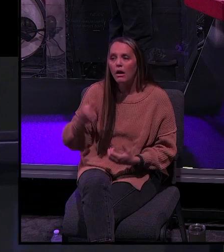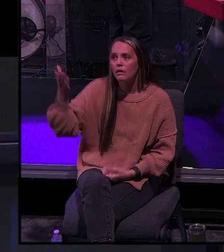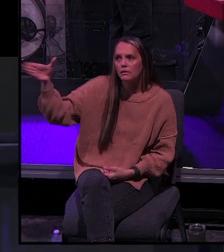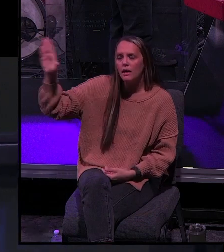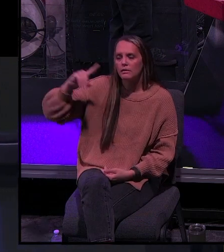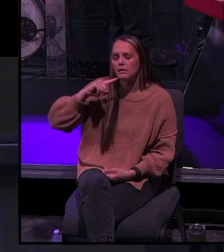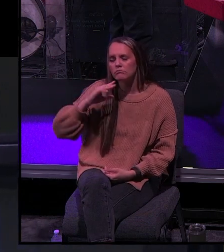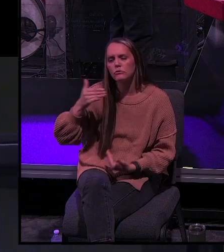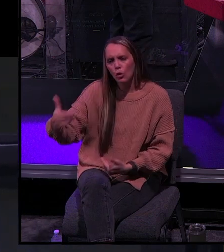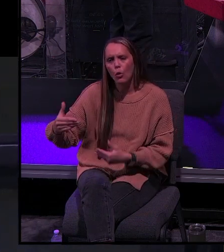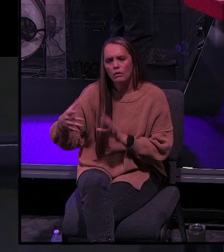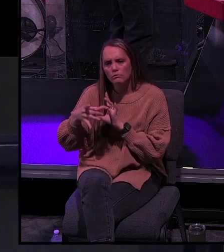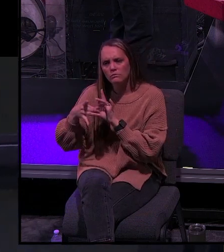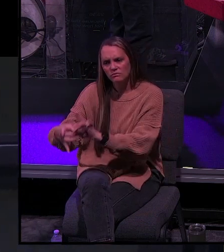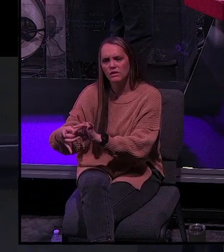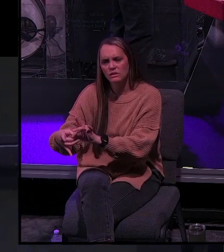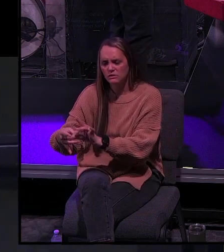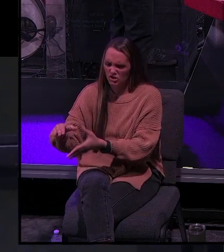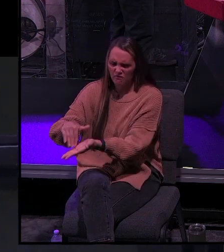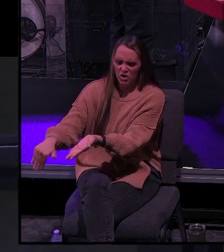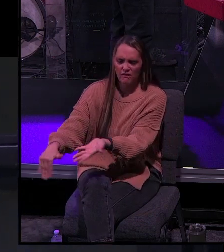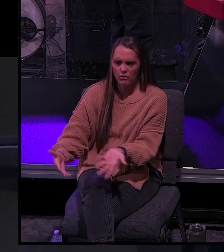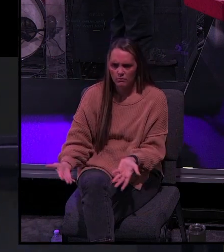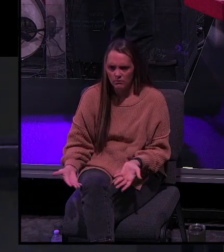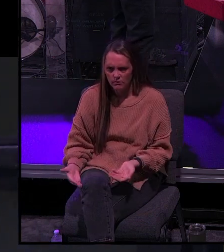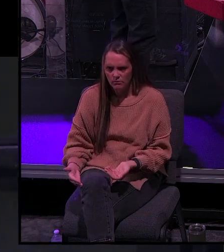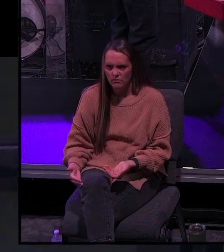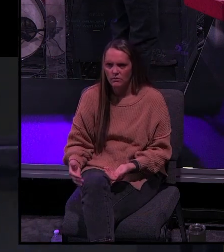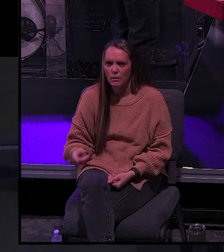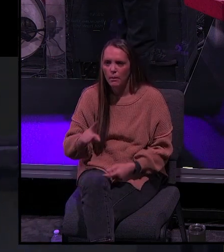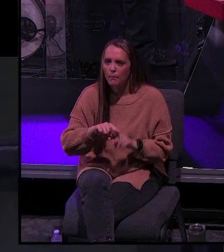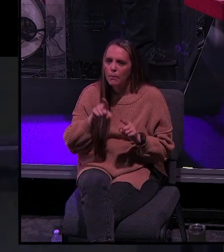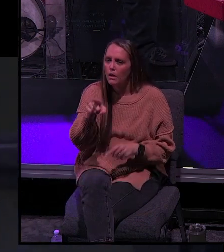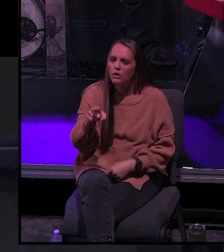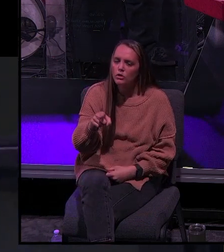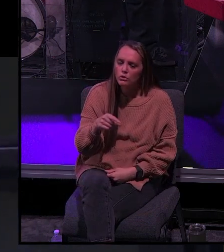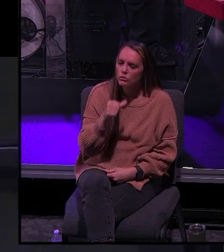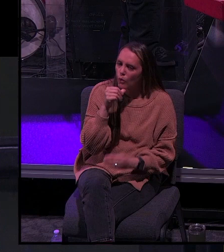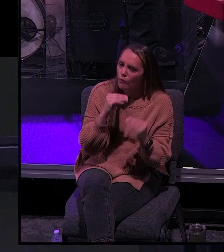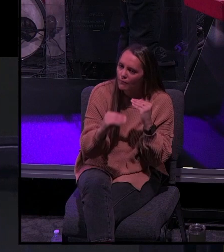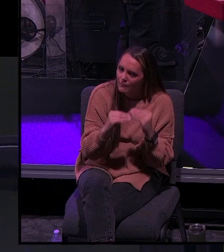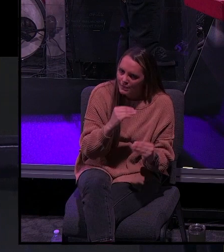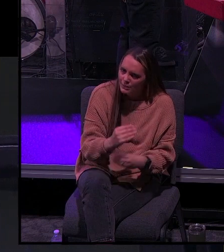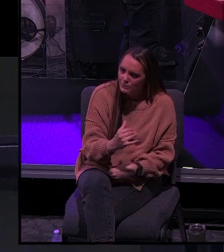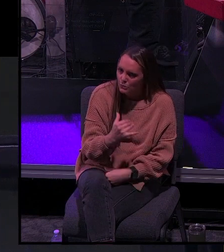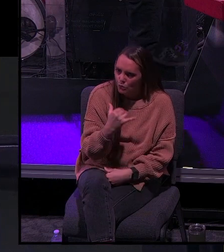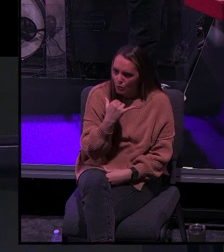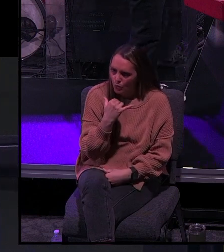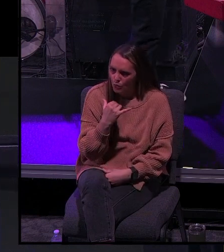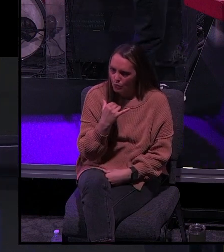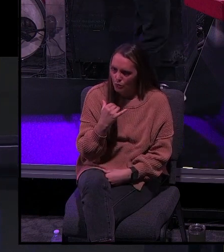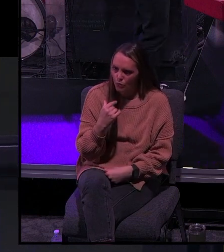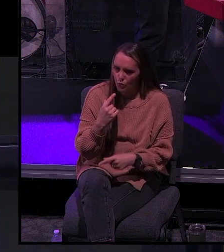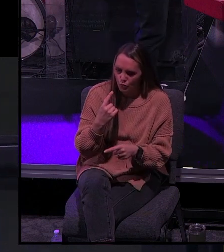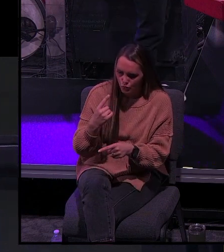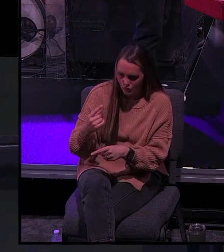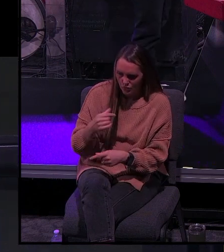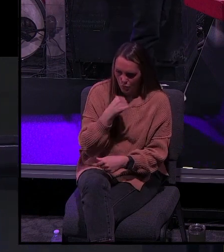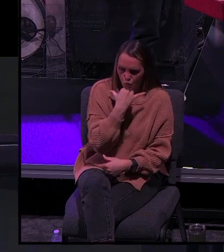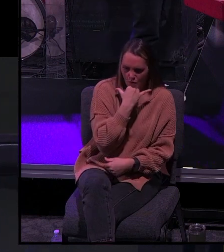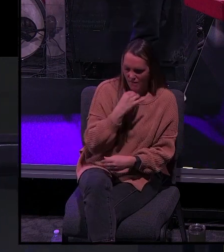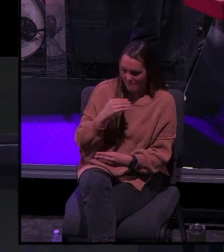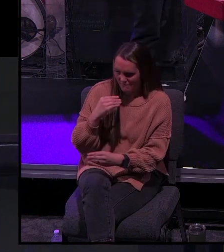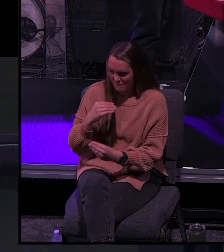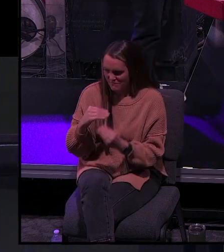you. Why haven't you done it? Because that's not how you right a wrong. It's not how you bring justice to